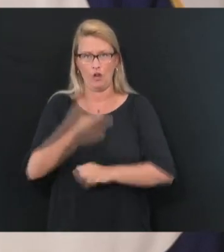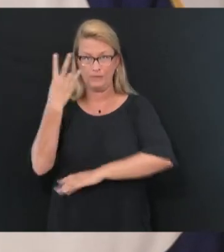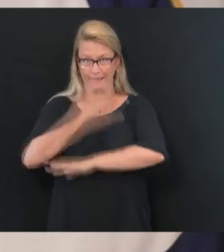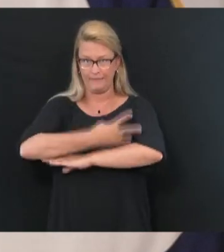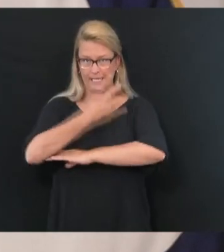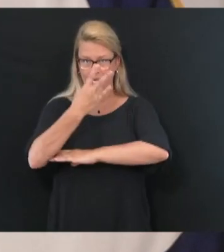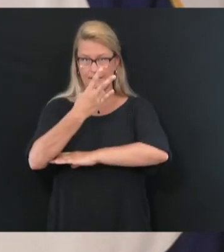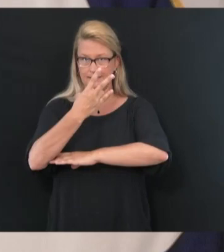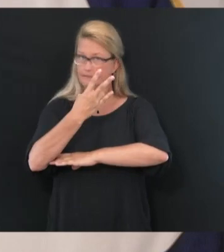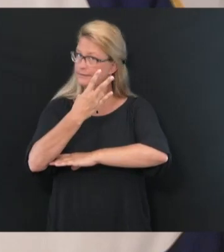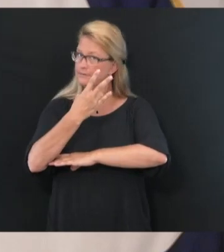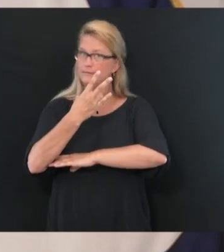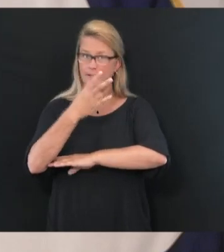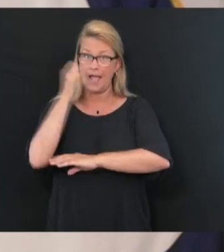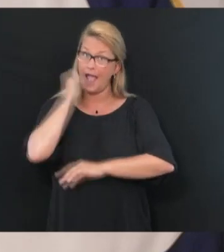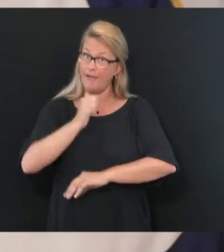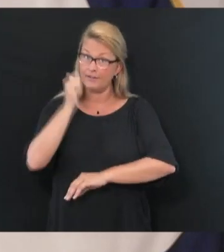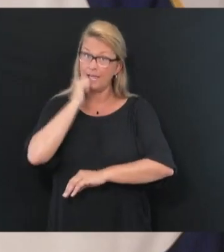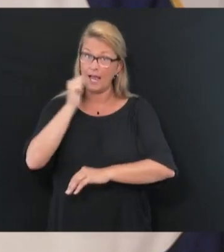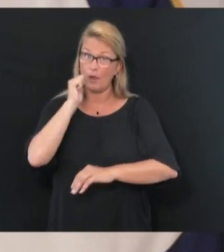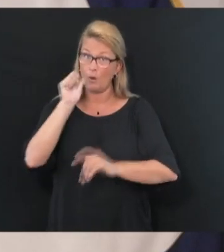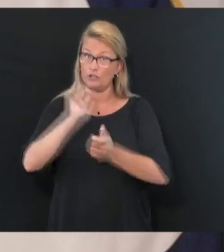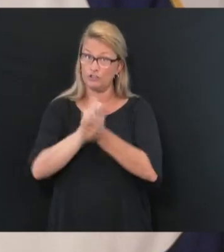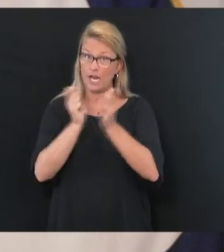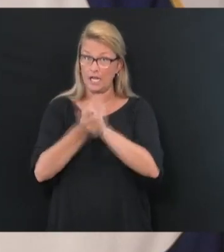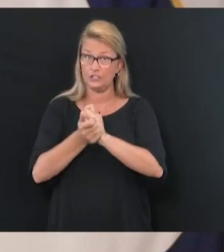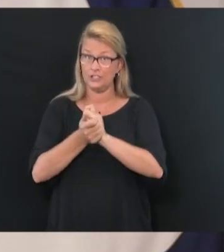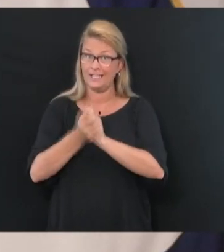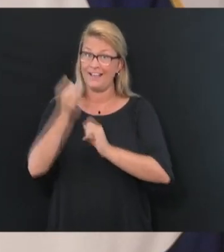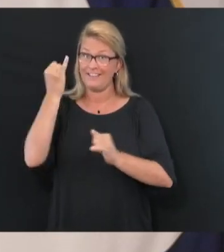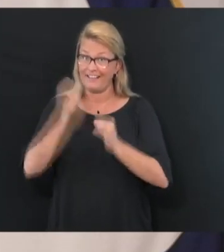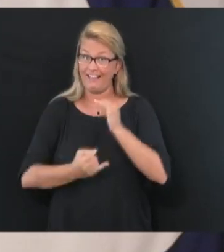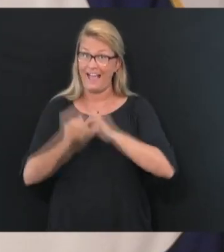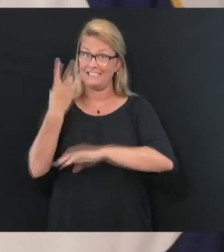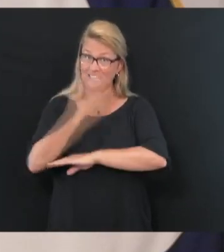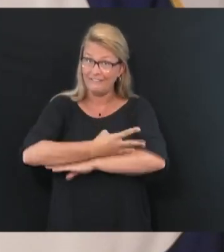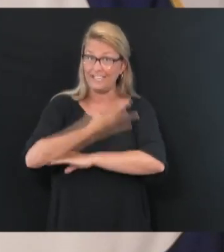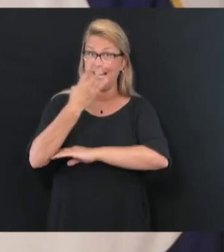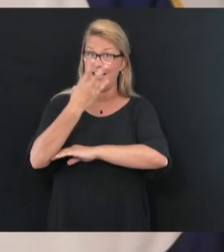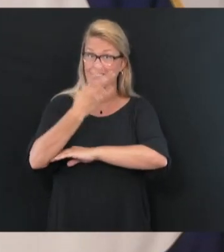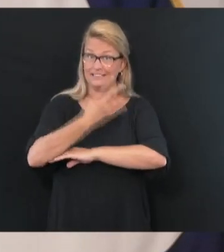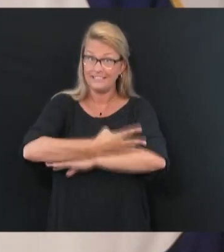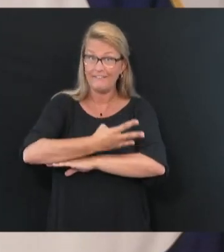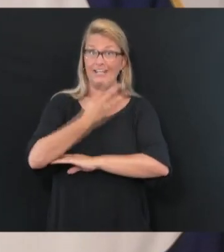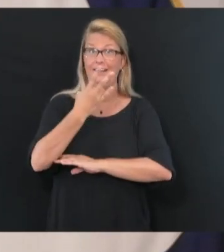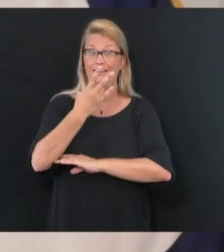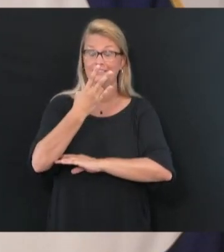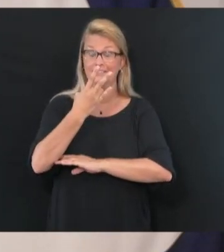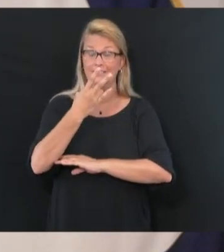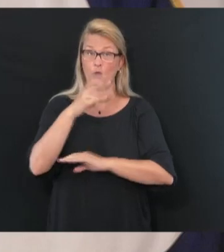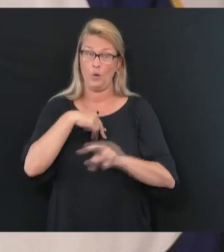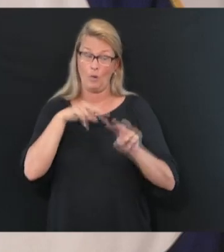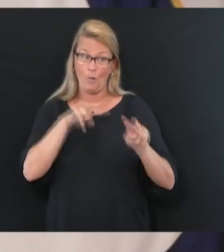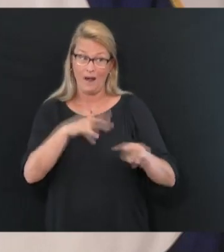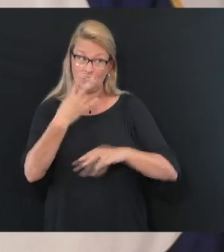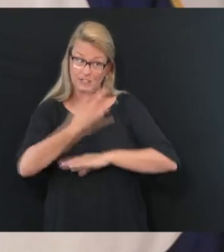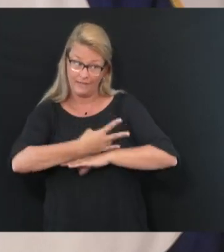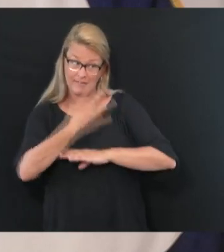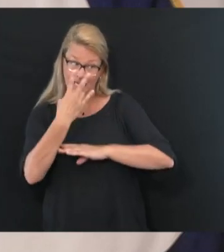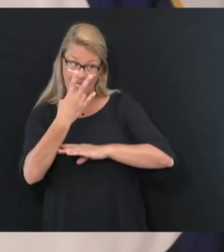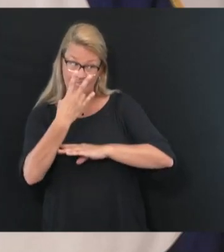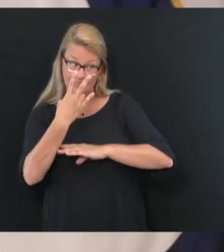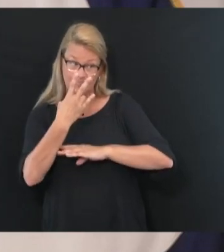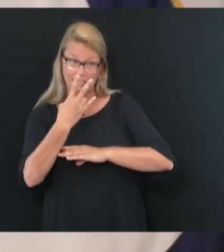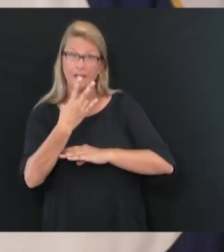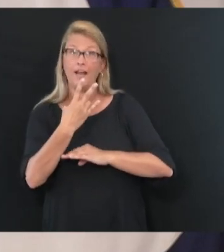it updates because it's 7 days. It's the last 7 days, We look at 7 days, 7 days, 7